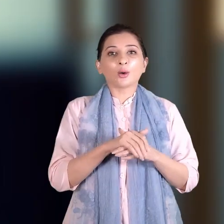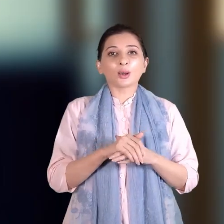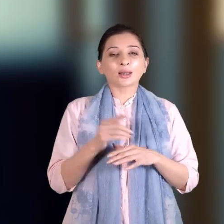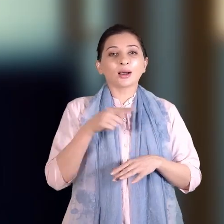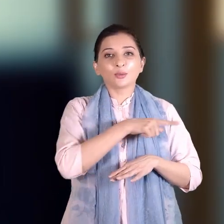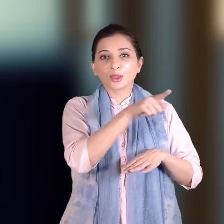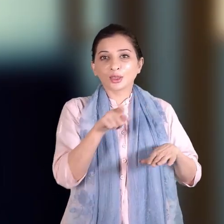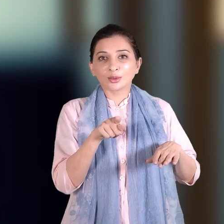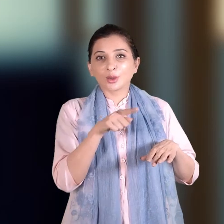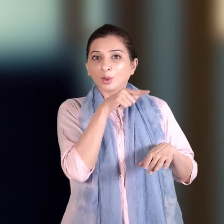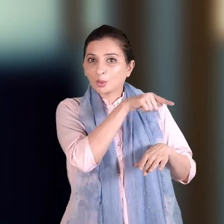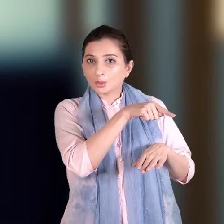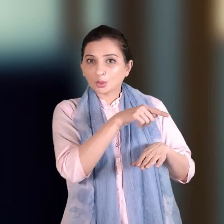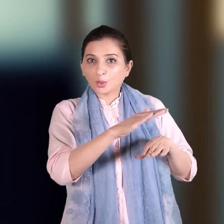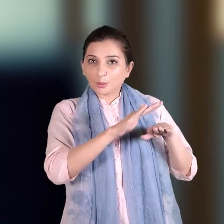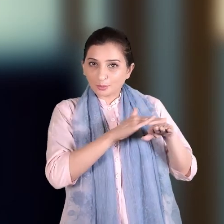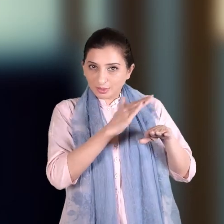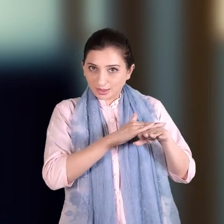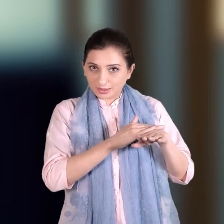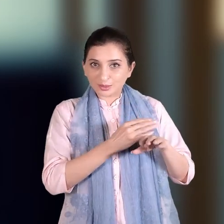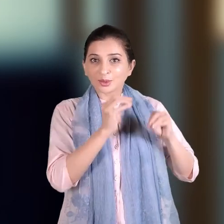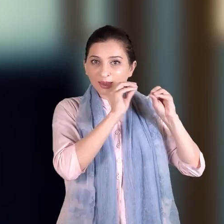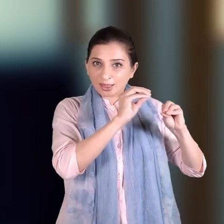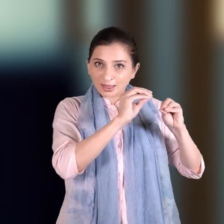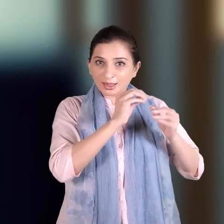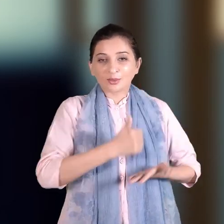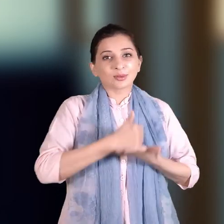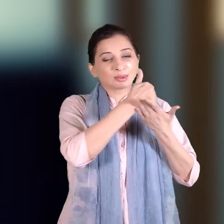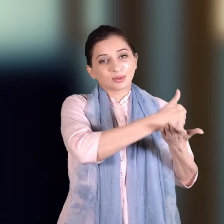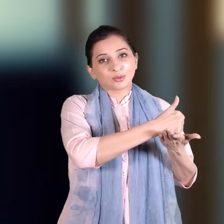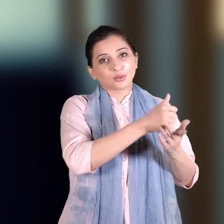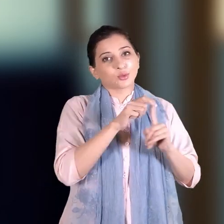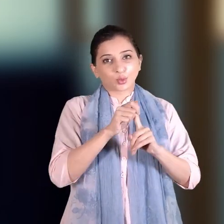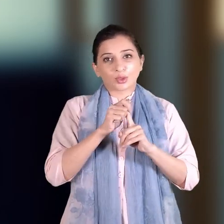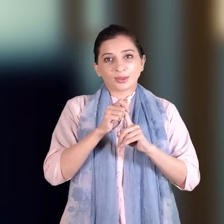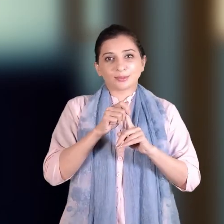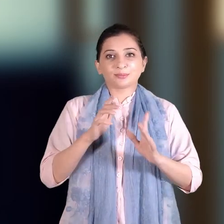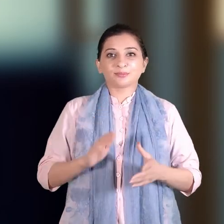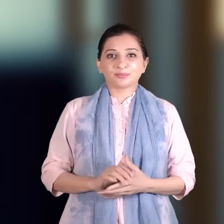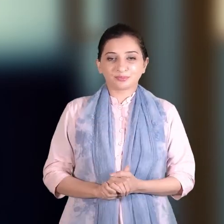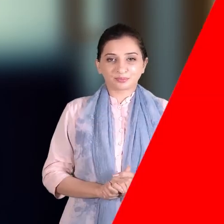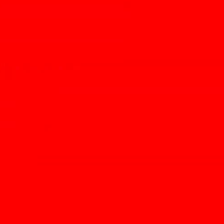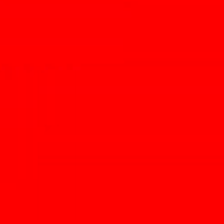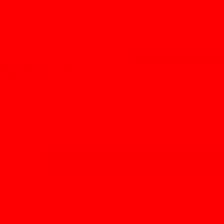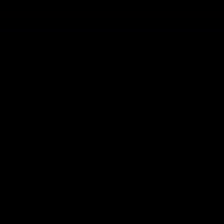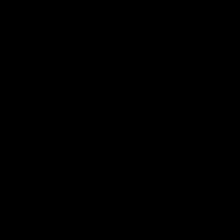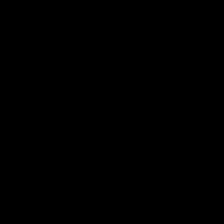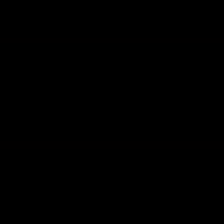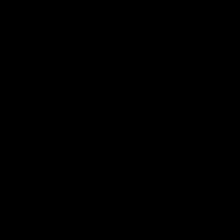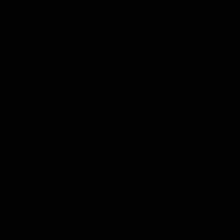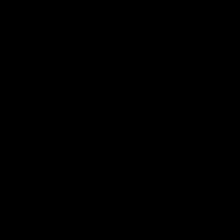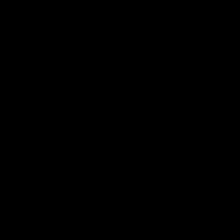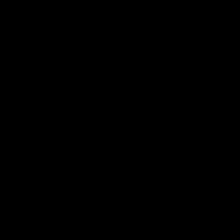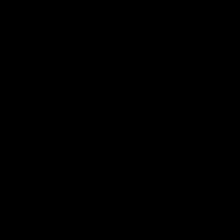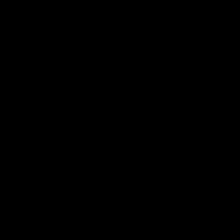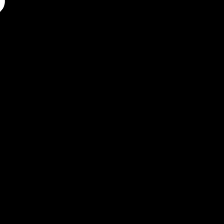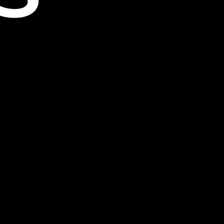and we need to show compassion towards ourselves and other women around us.